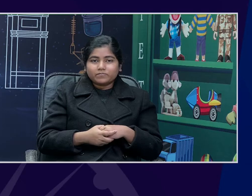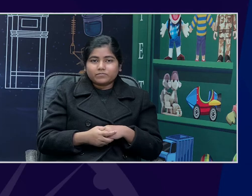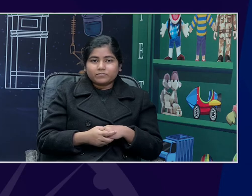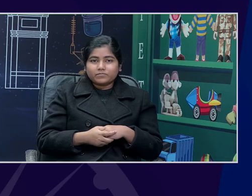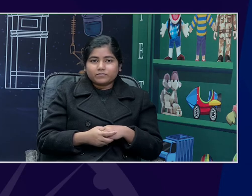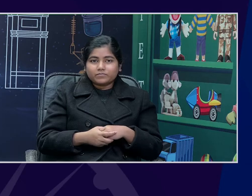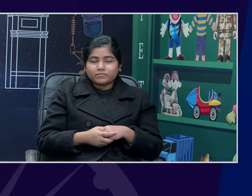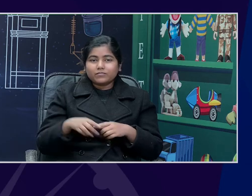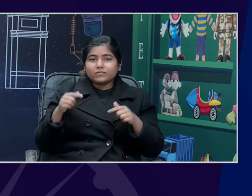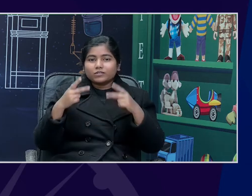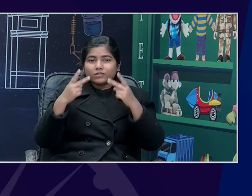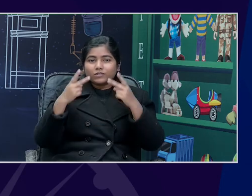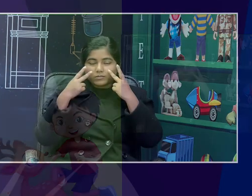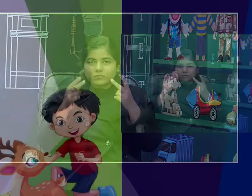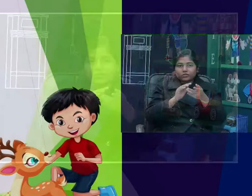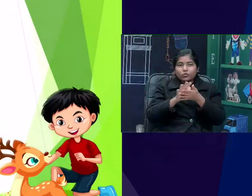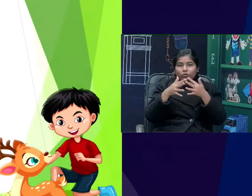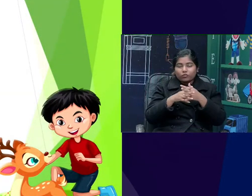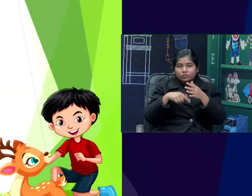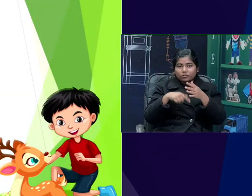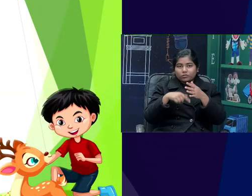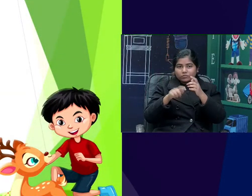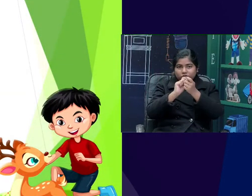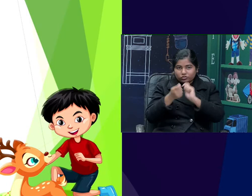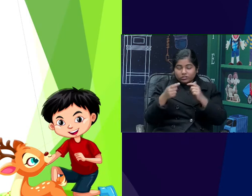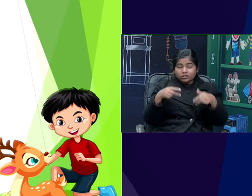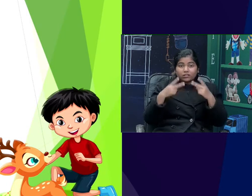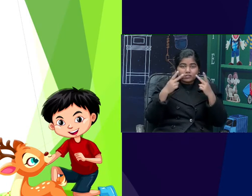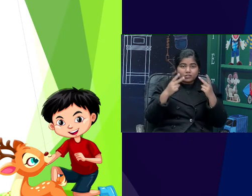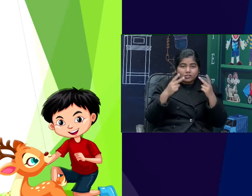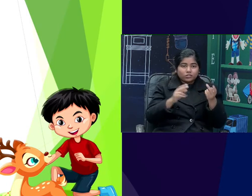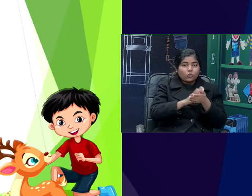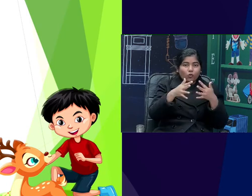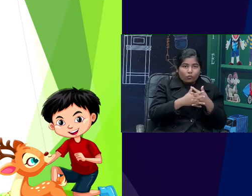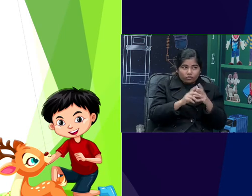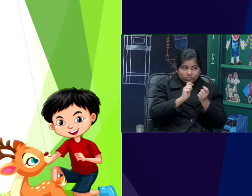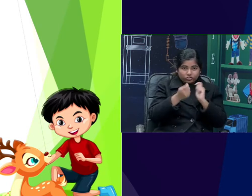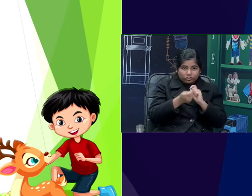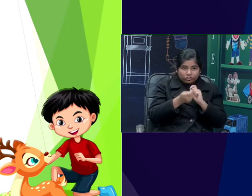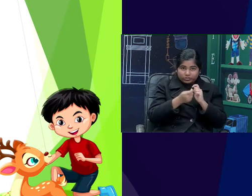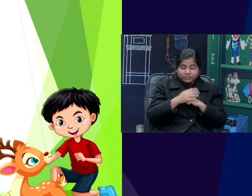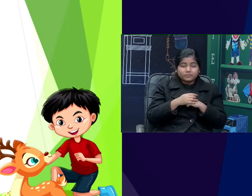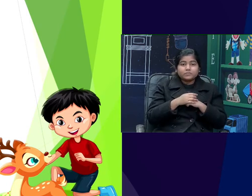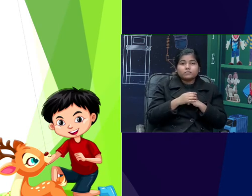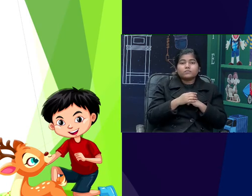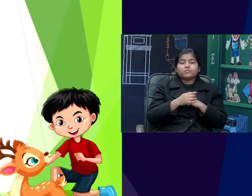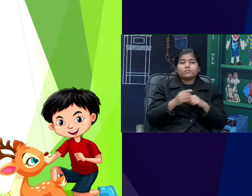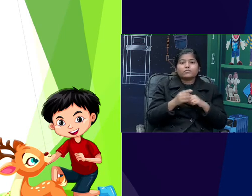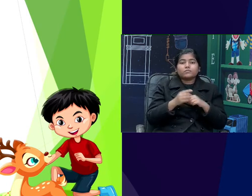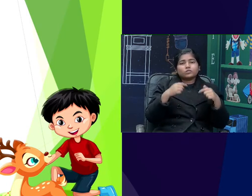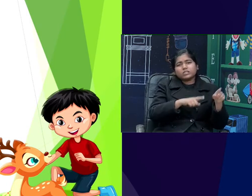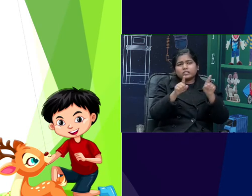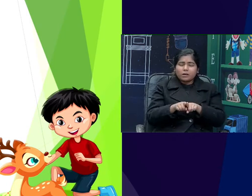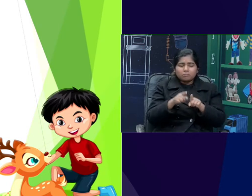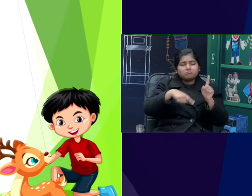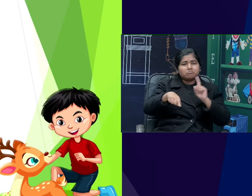Let's move to a modified homework. And then we have modified homework. So, that is the same thing.